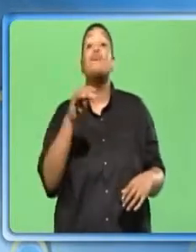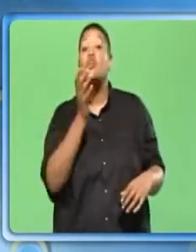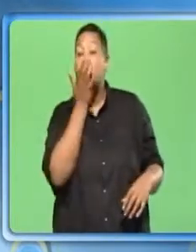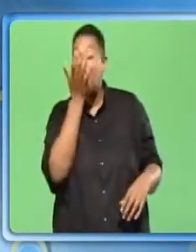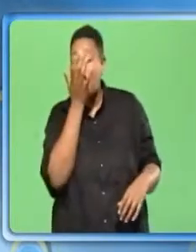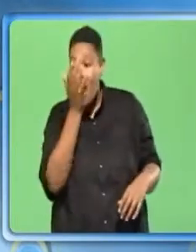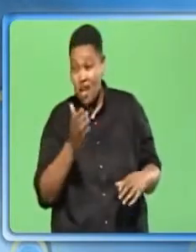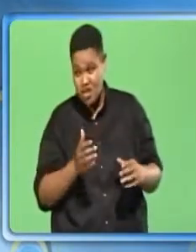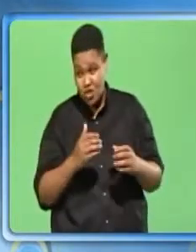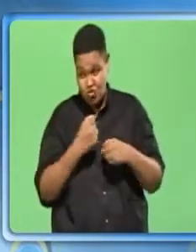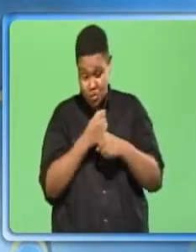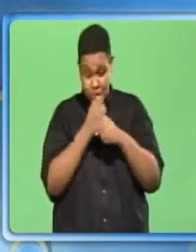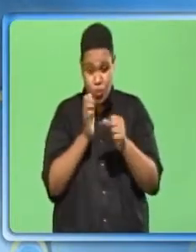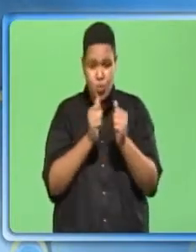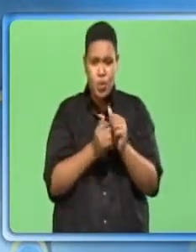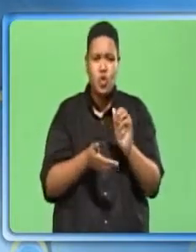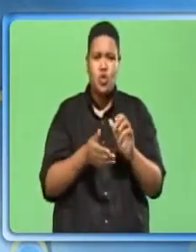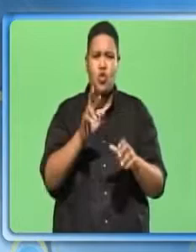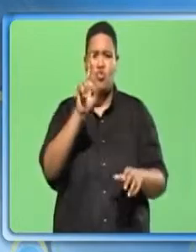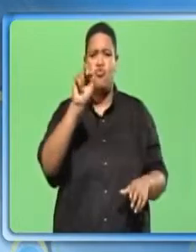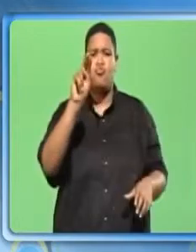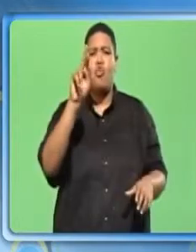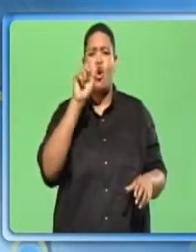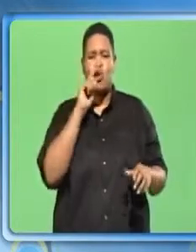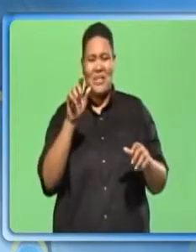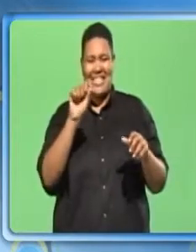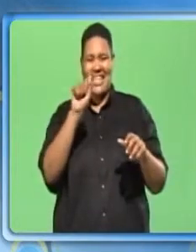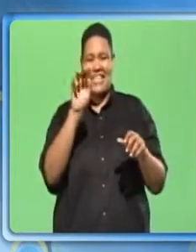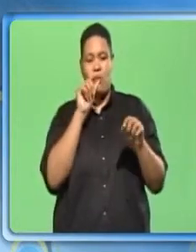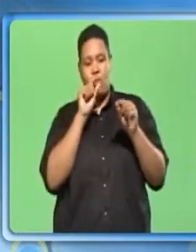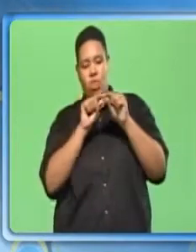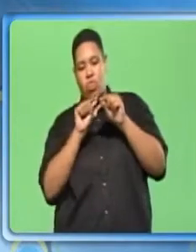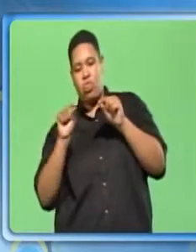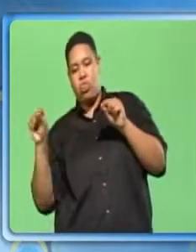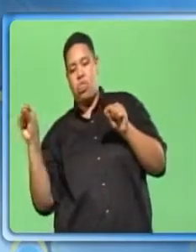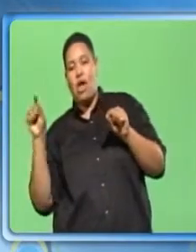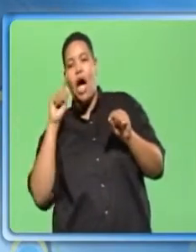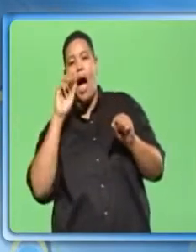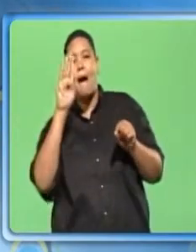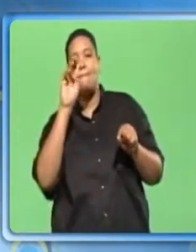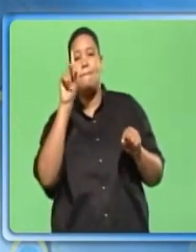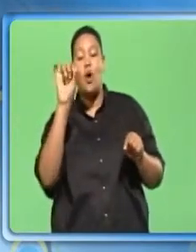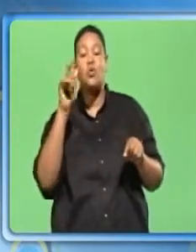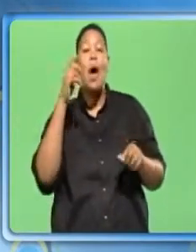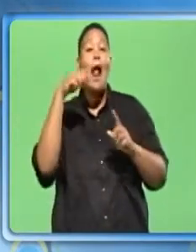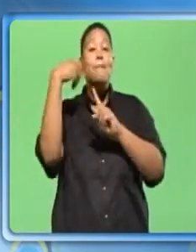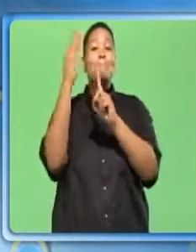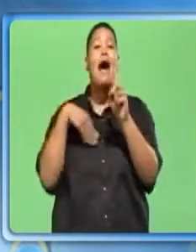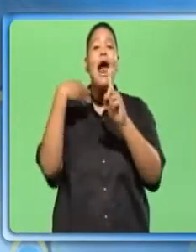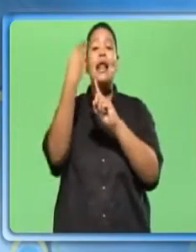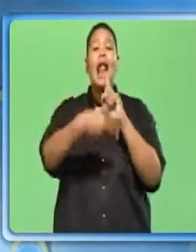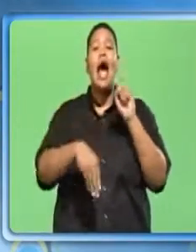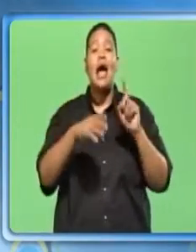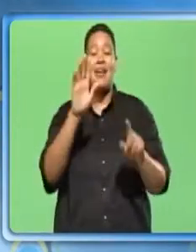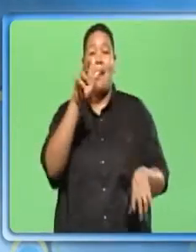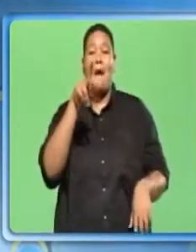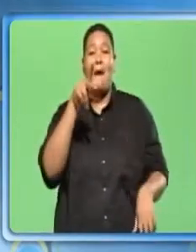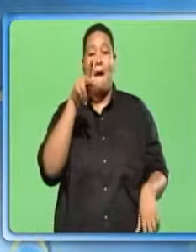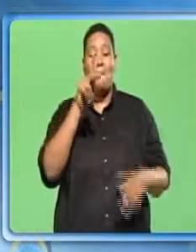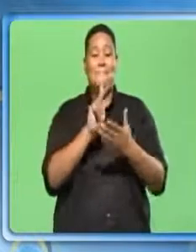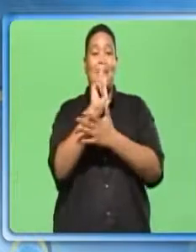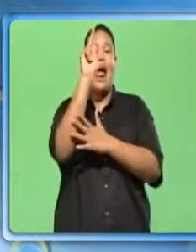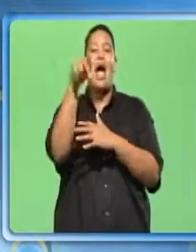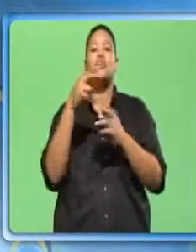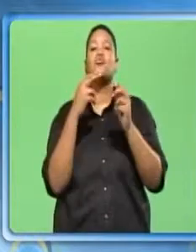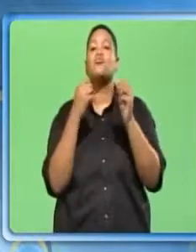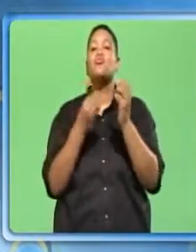with runners, which is a stem that grows sideways and buds, while banana plants reproduce via suckers, which is a new